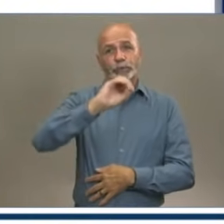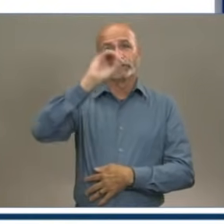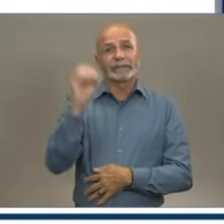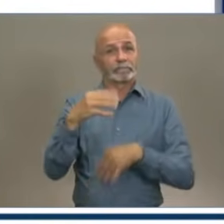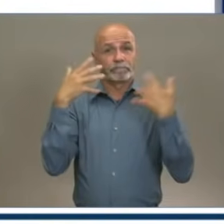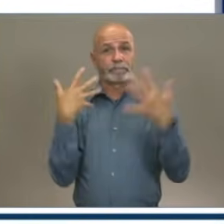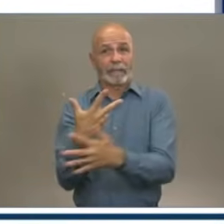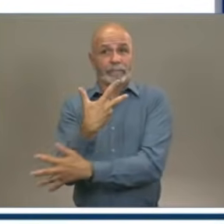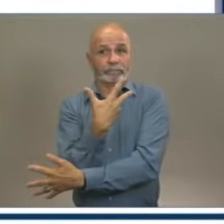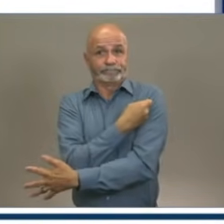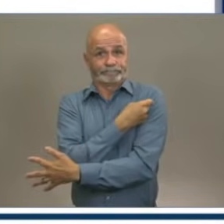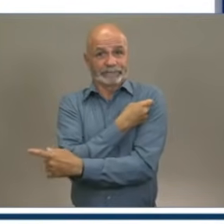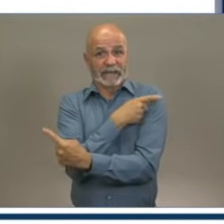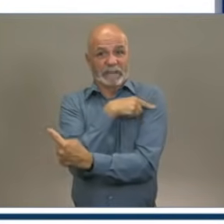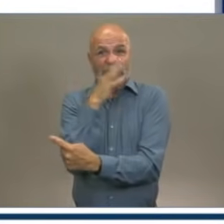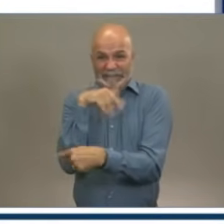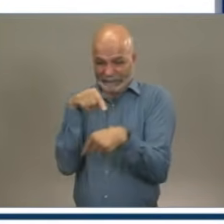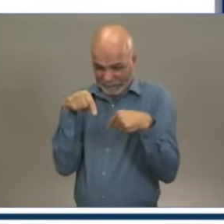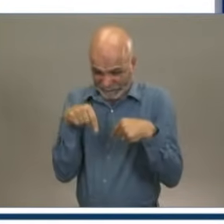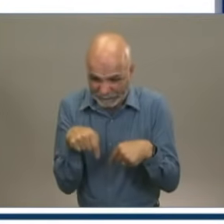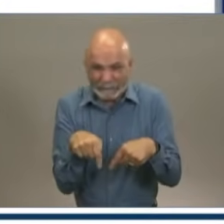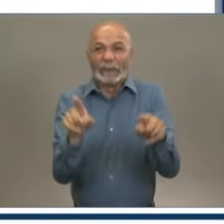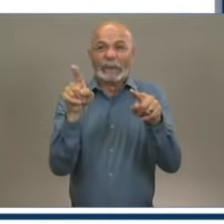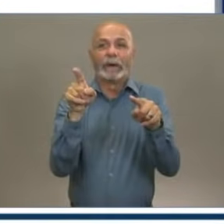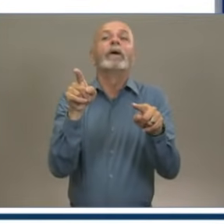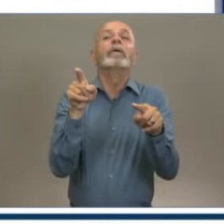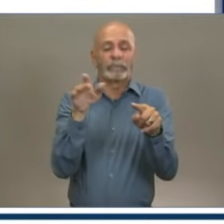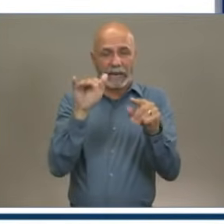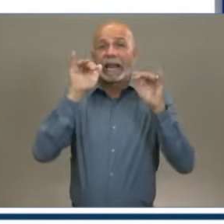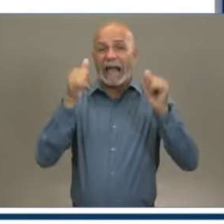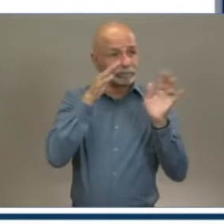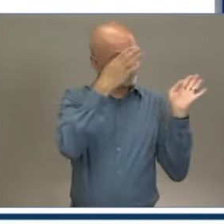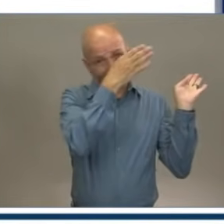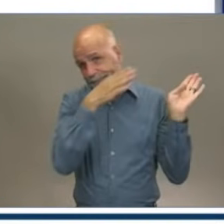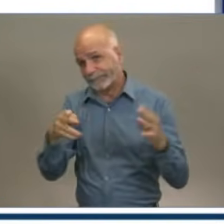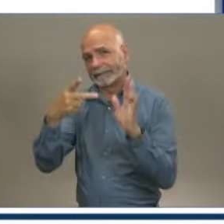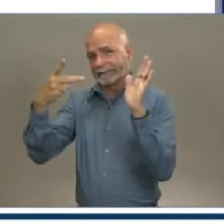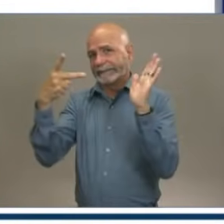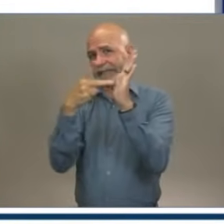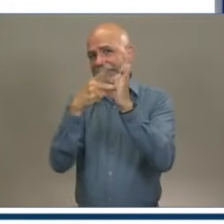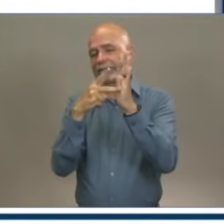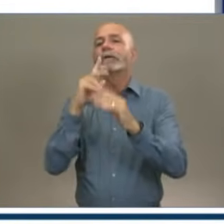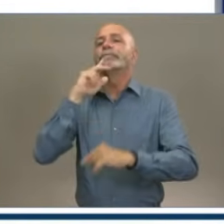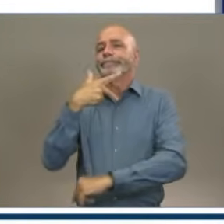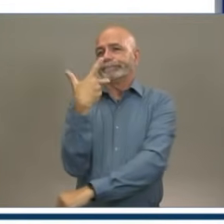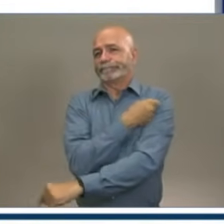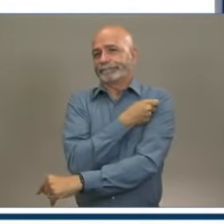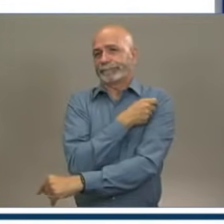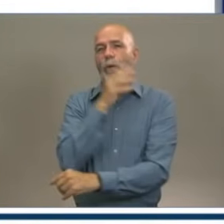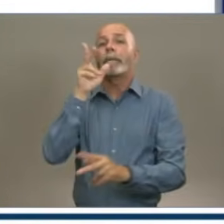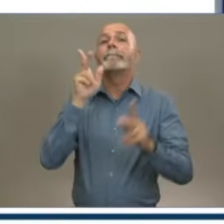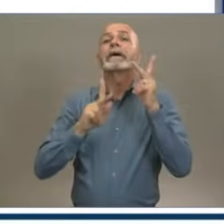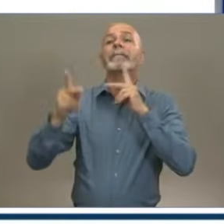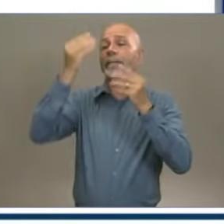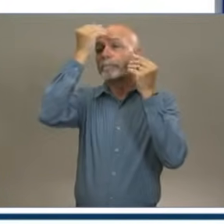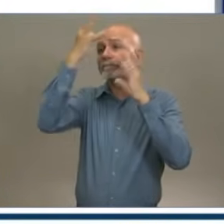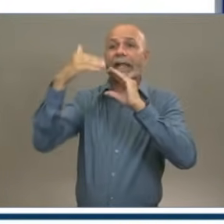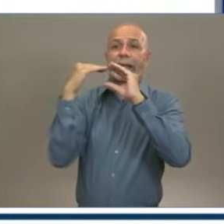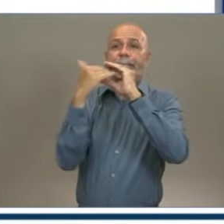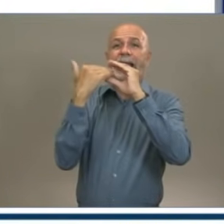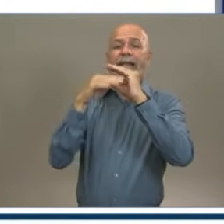dose bookings. All appointments for those eligible have been moved up, so you will now be notified to get your second dose